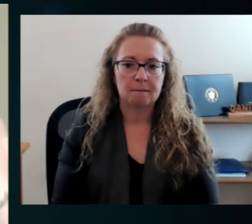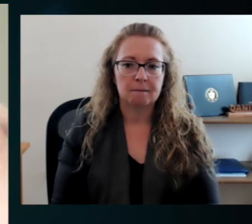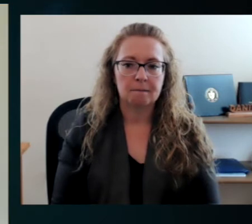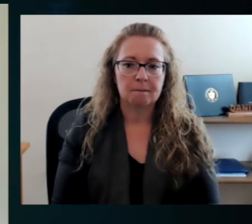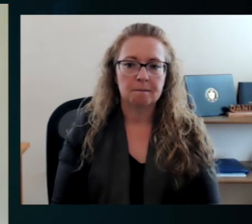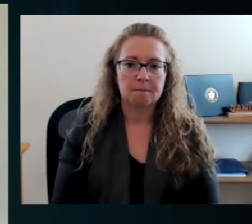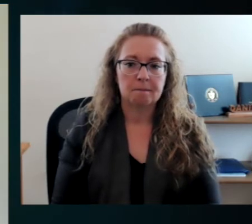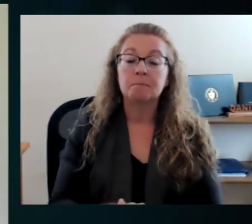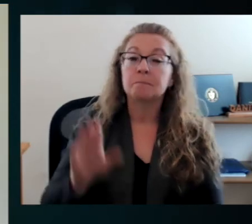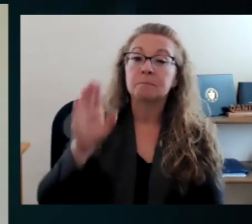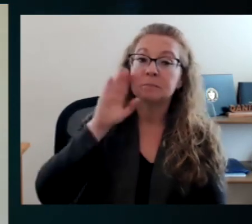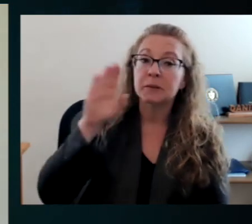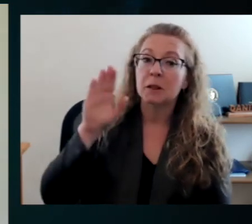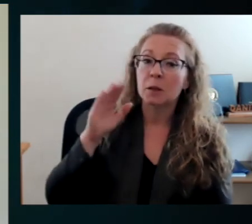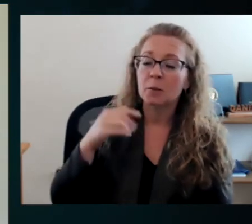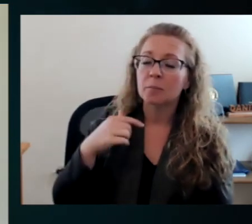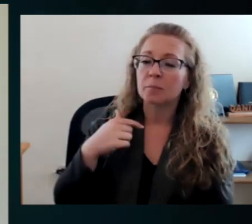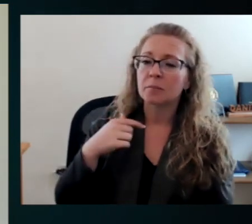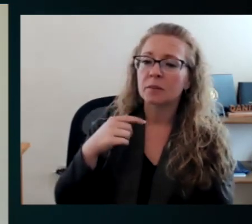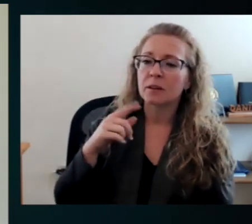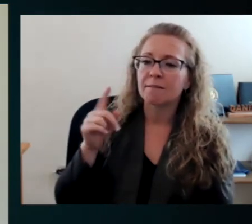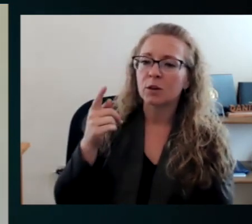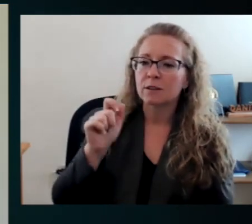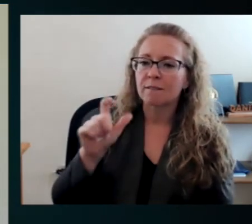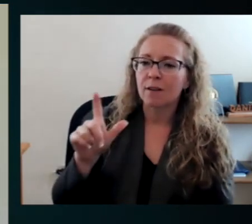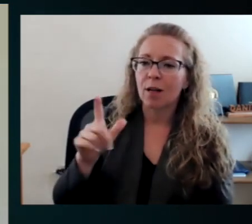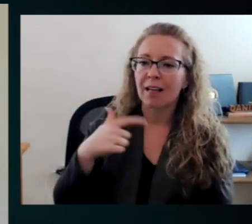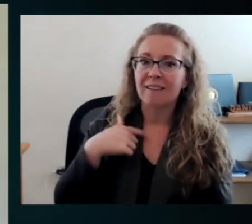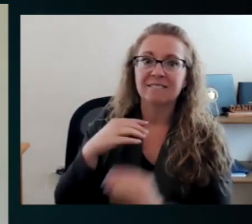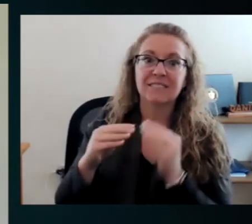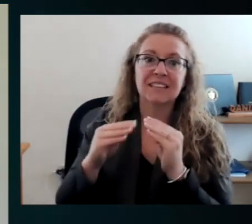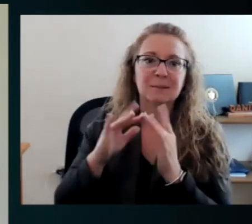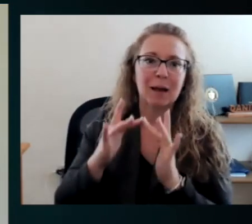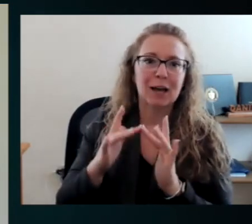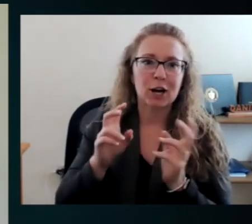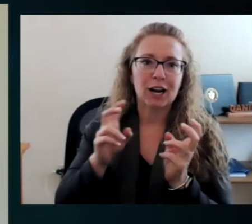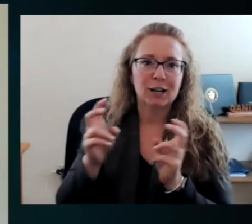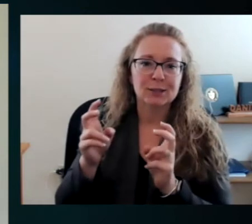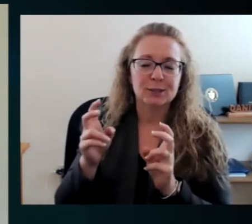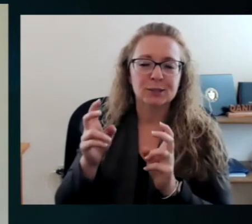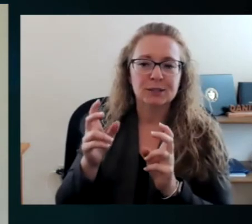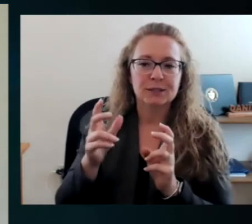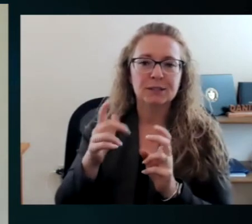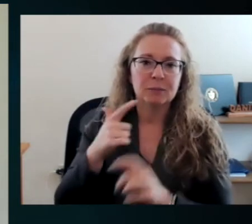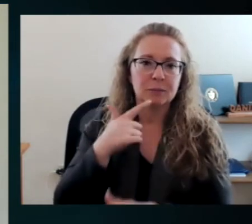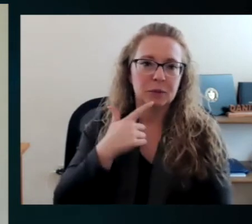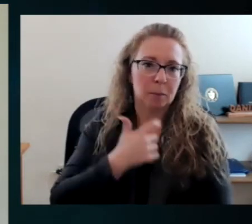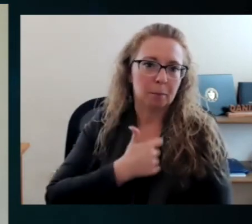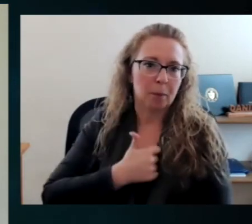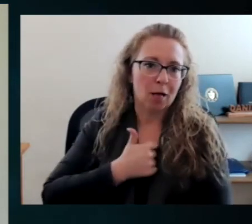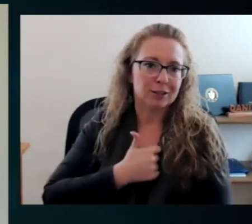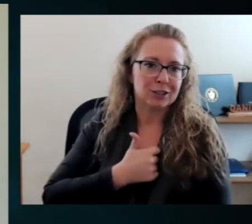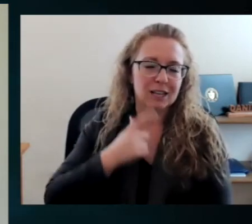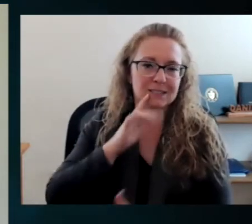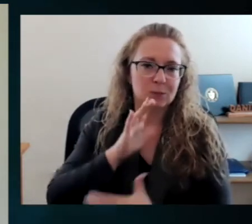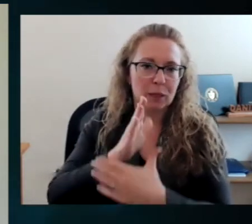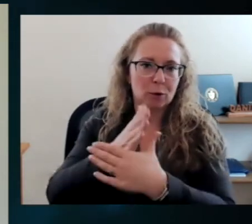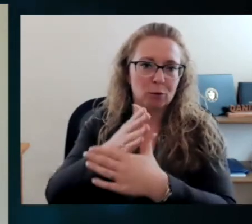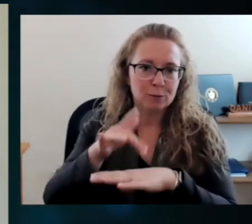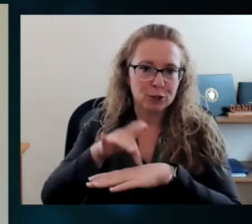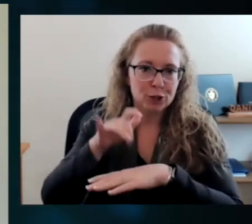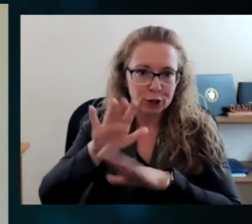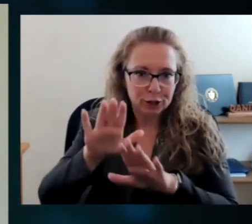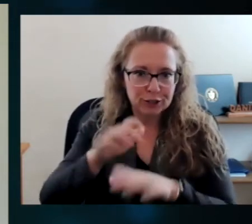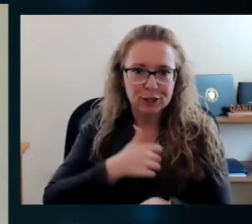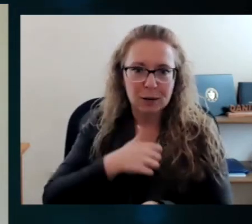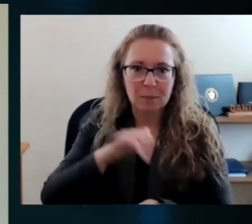Yes, well, first of all, now I fixed my internet issues, and I'd like to apologize for interrupting some minutes